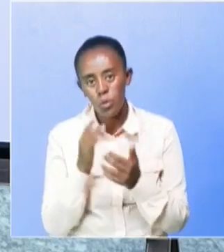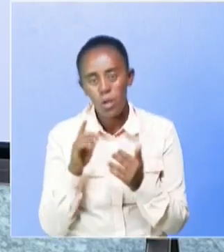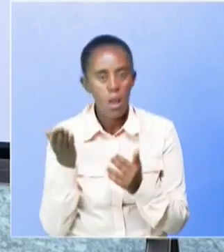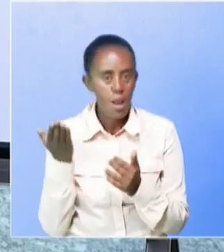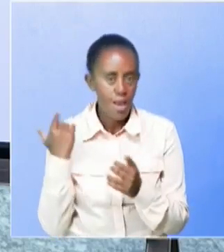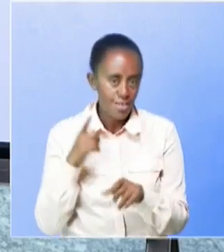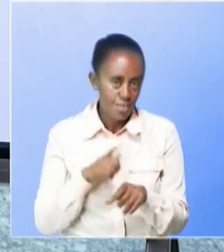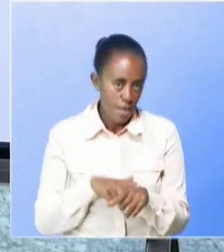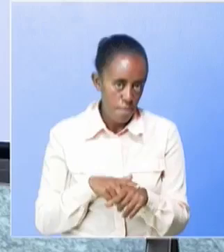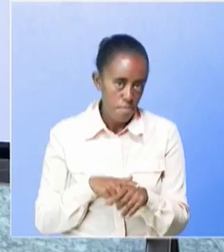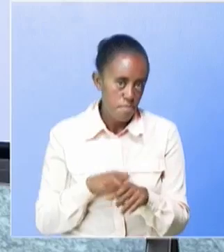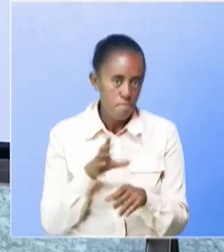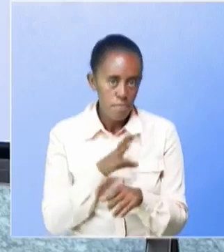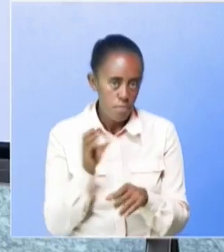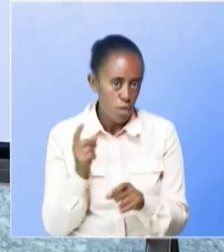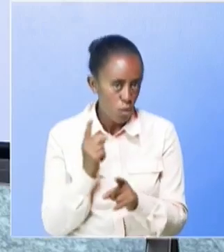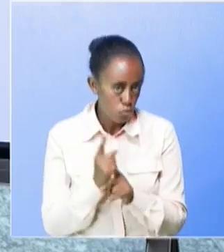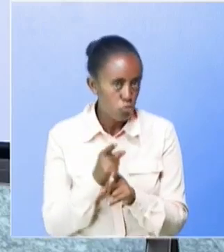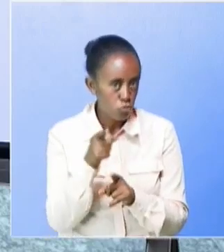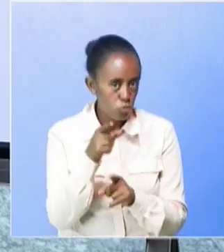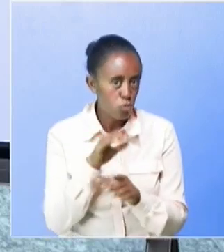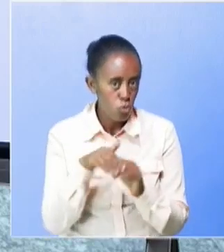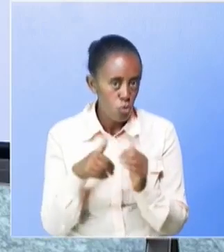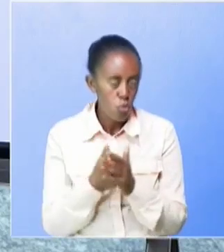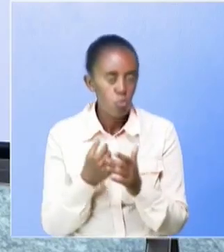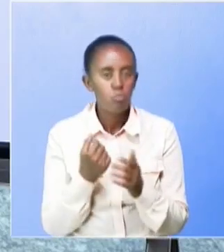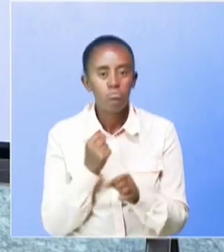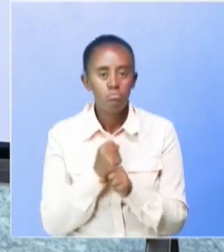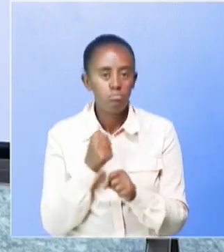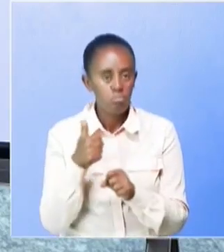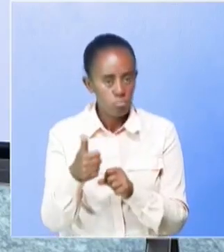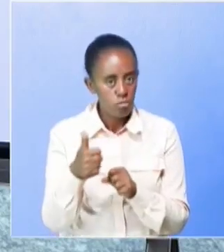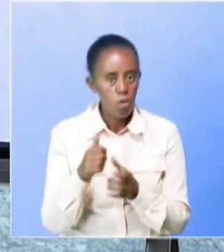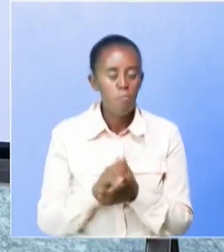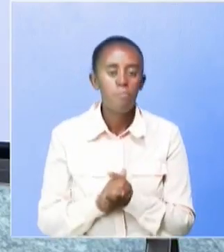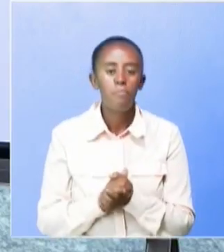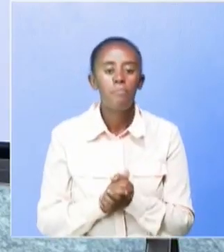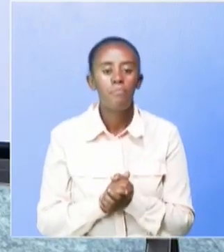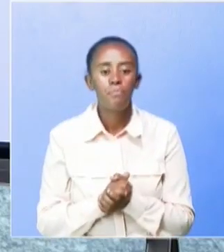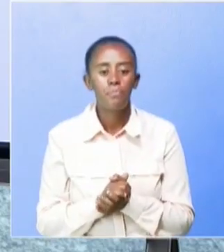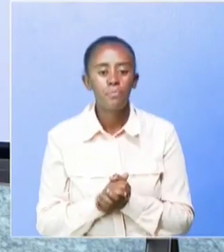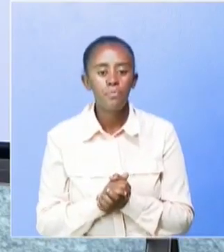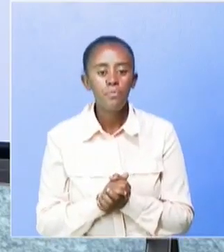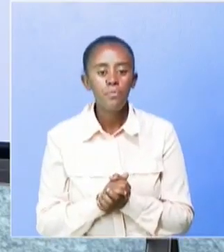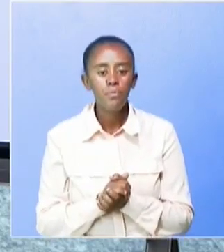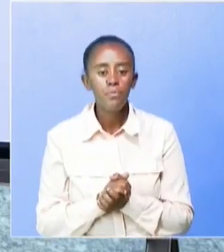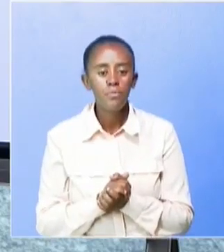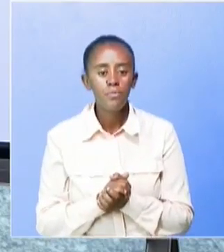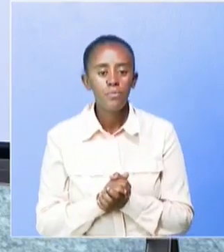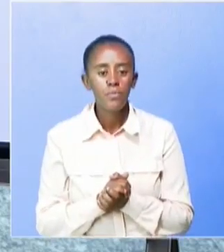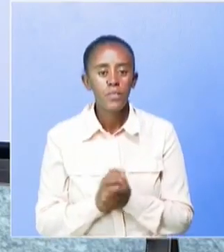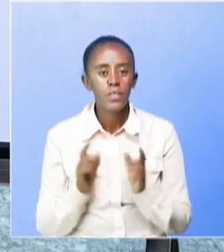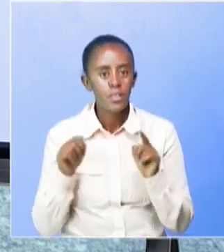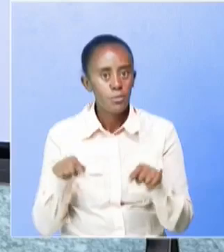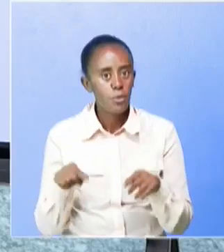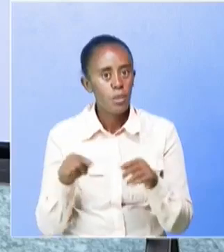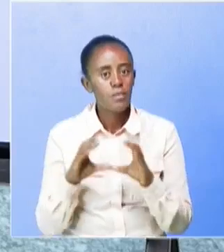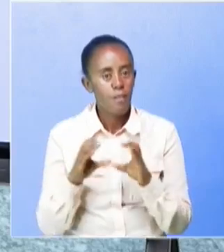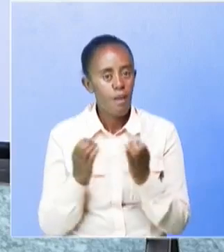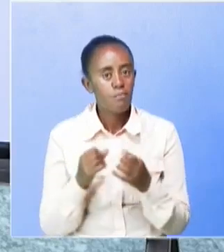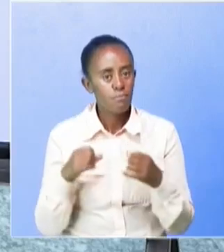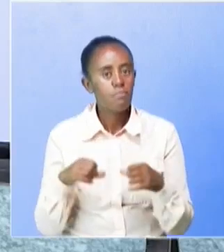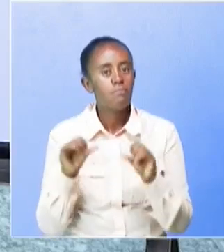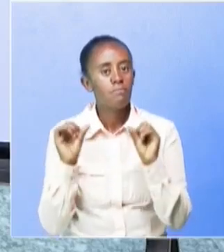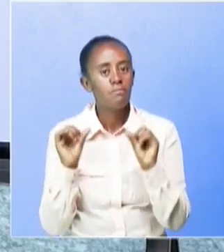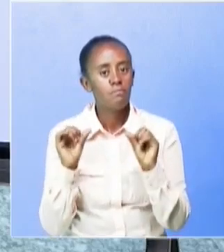last time. And I'm sure you all did a great job. So let's go to today's class.